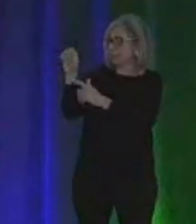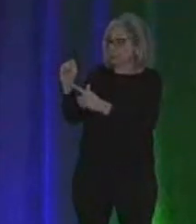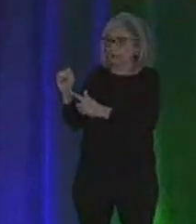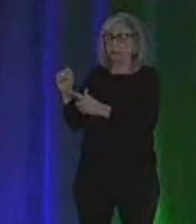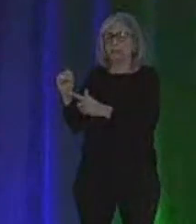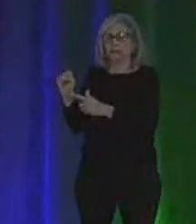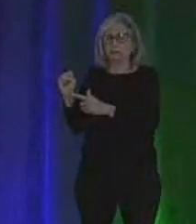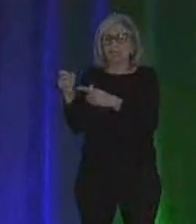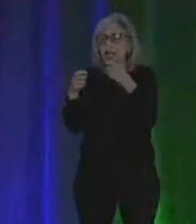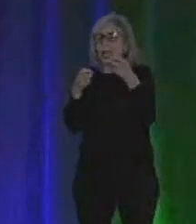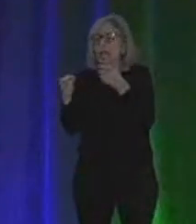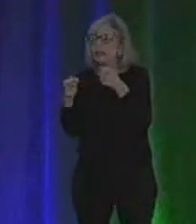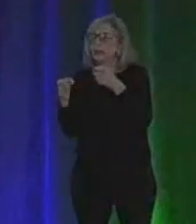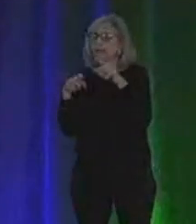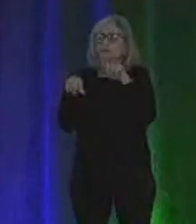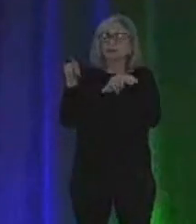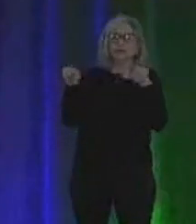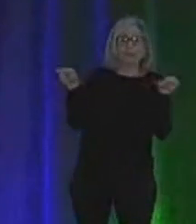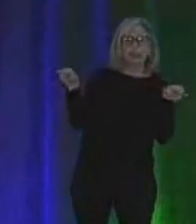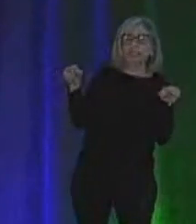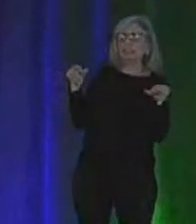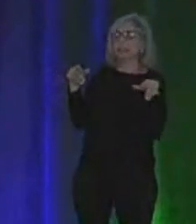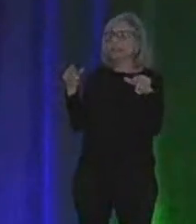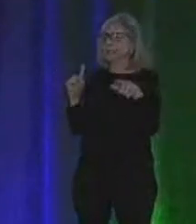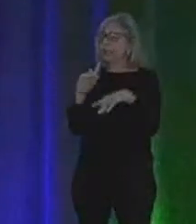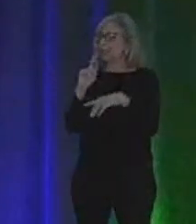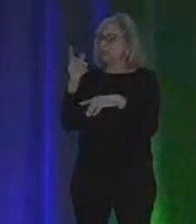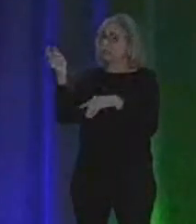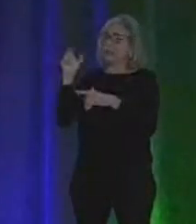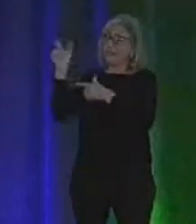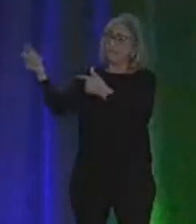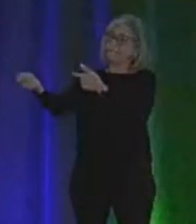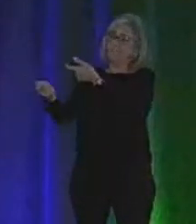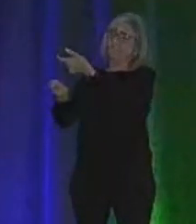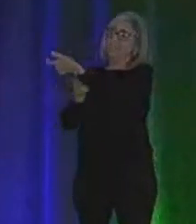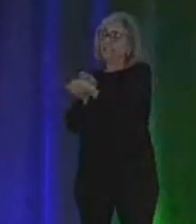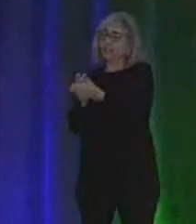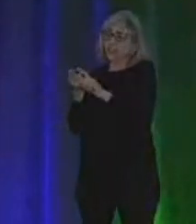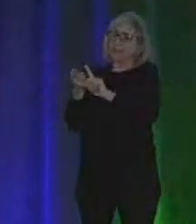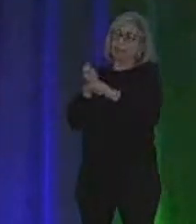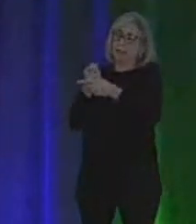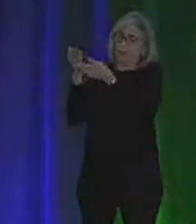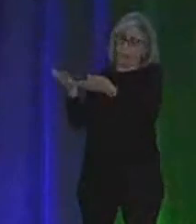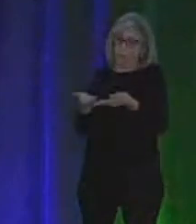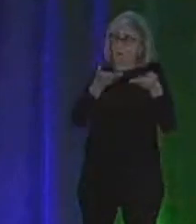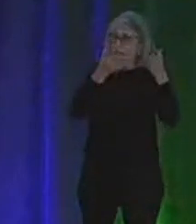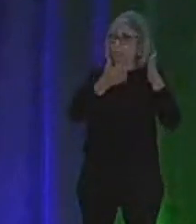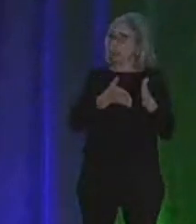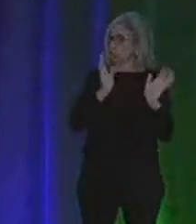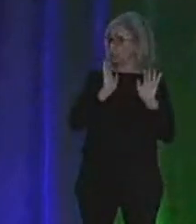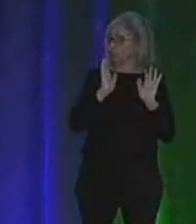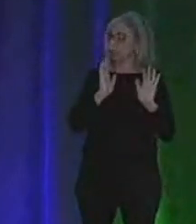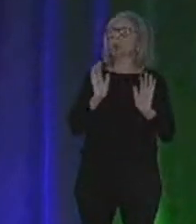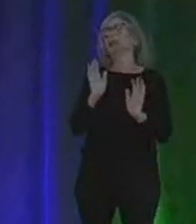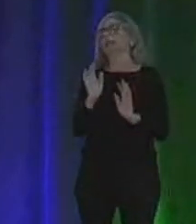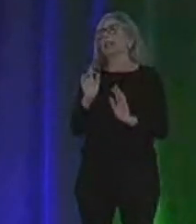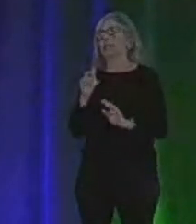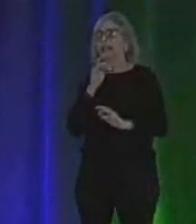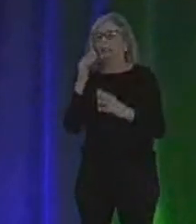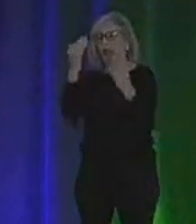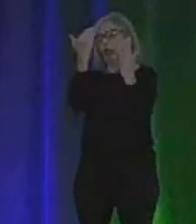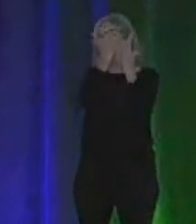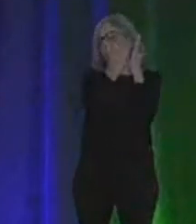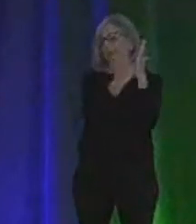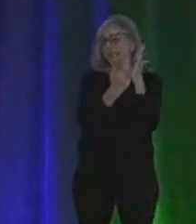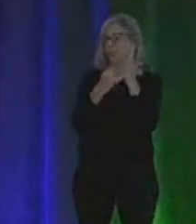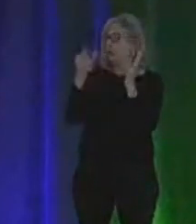handling variants, and actually fetching everything from the provider. So we're actually fetching everything in our menus and